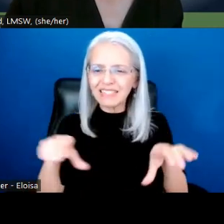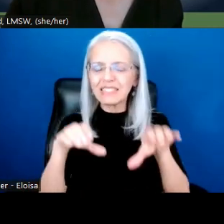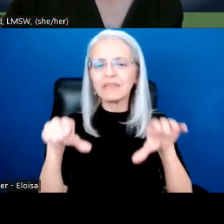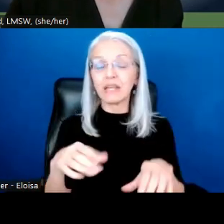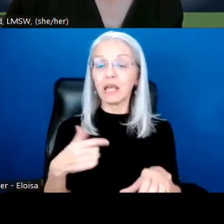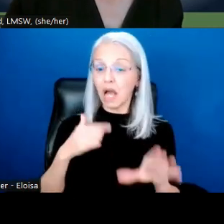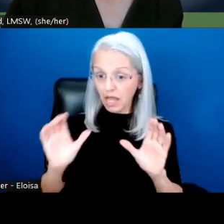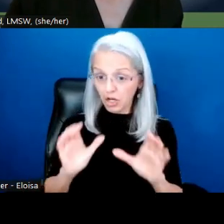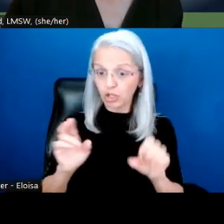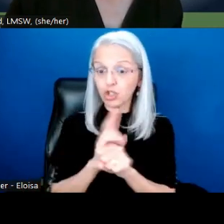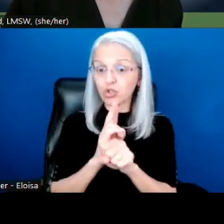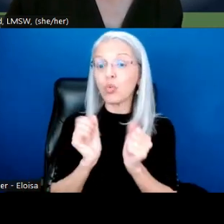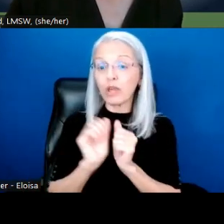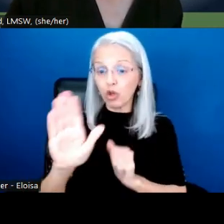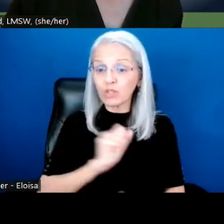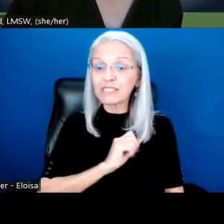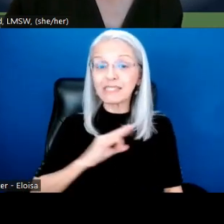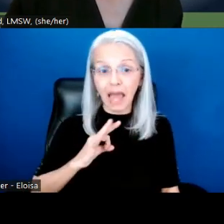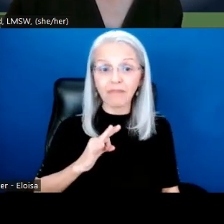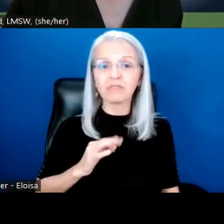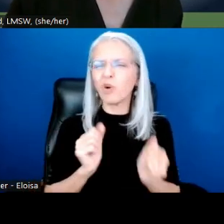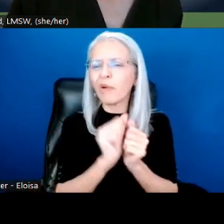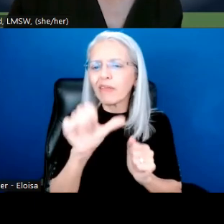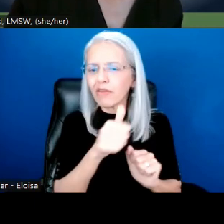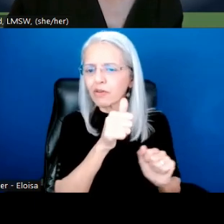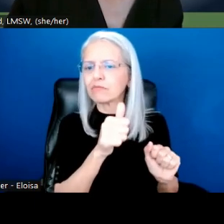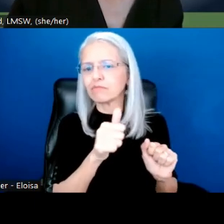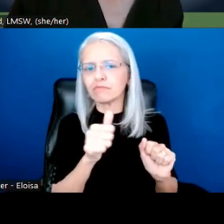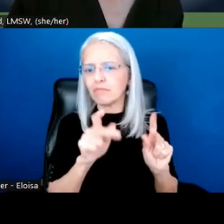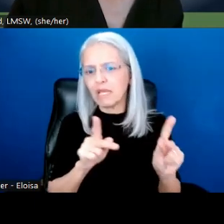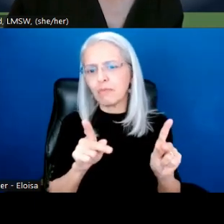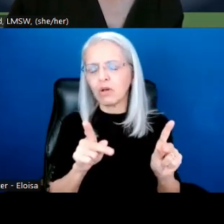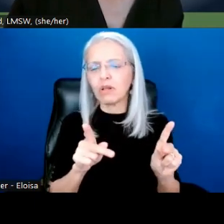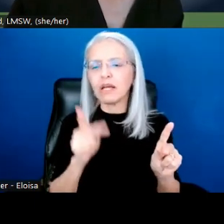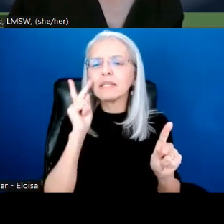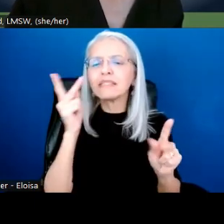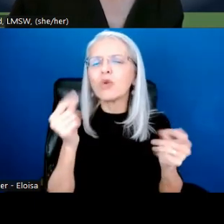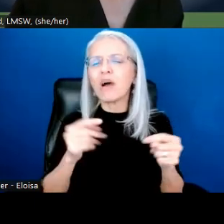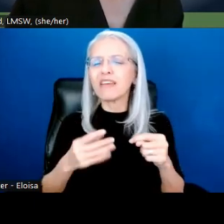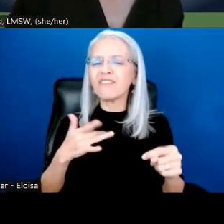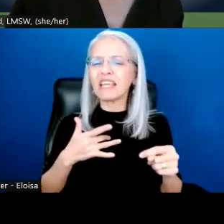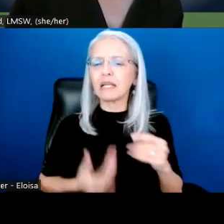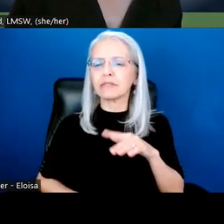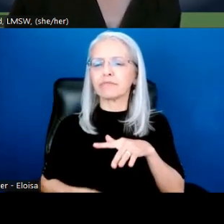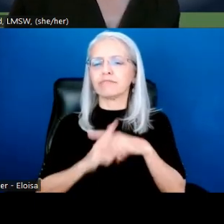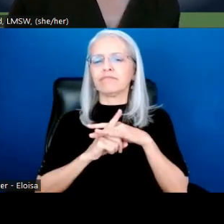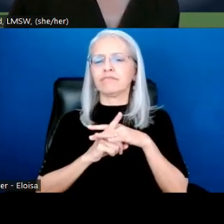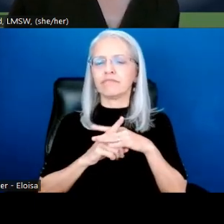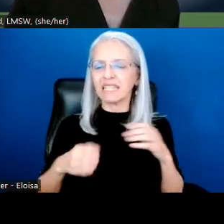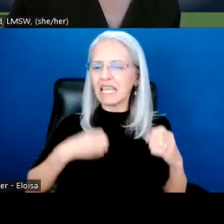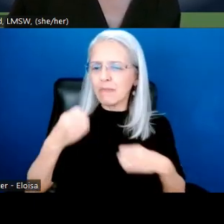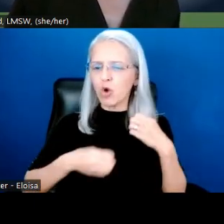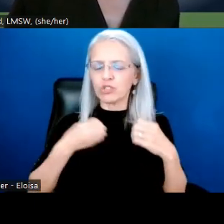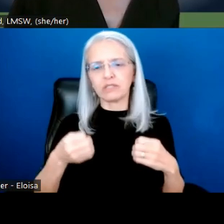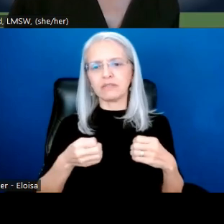use it as well with staff and with others to see what kinds of feelings, emotions,